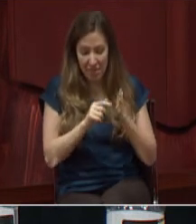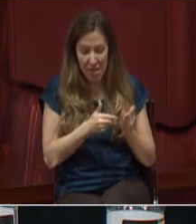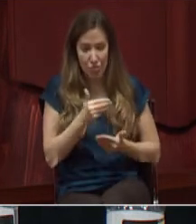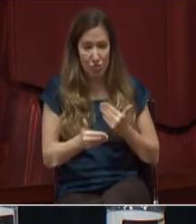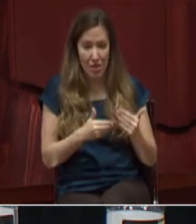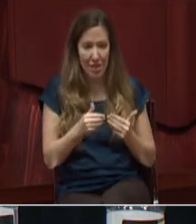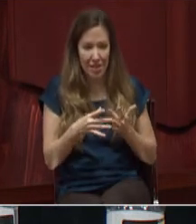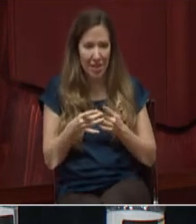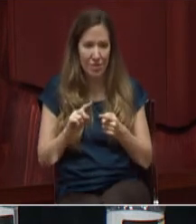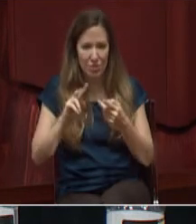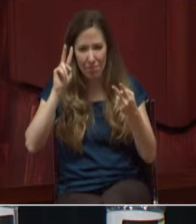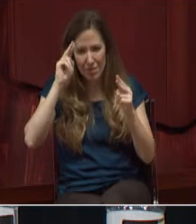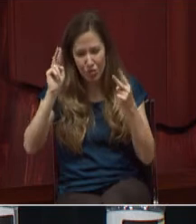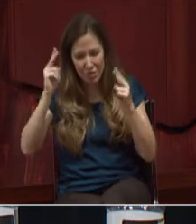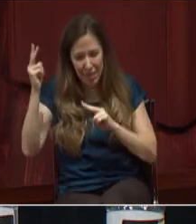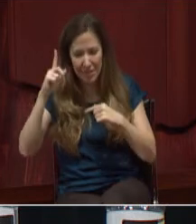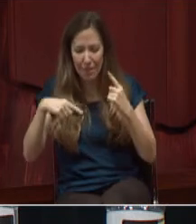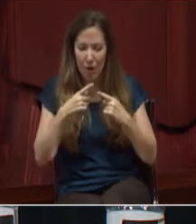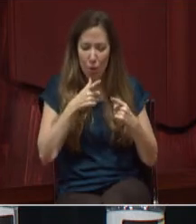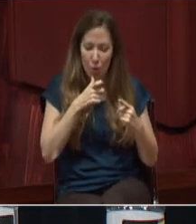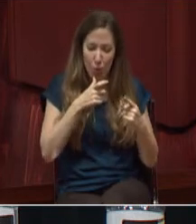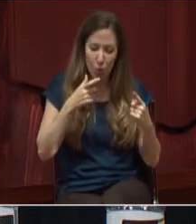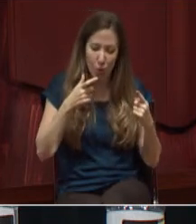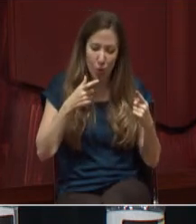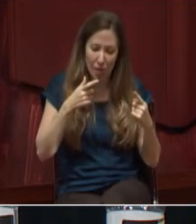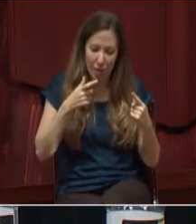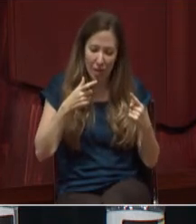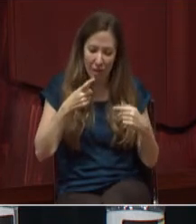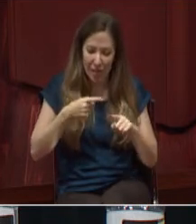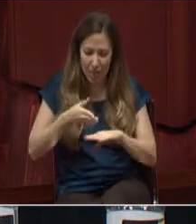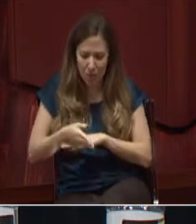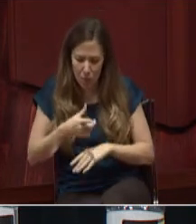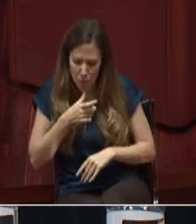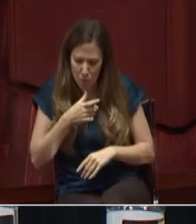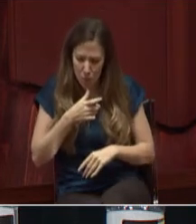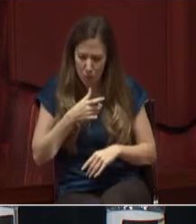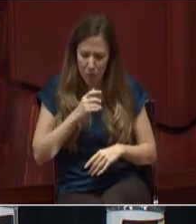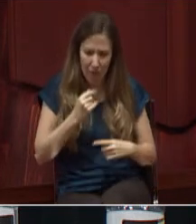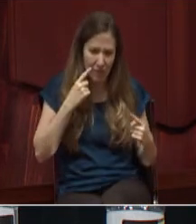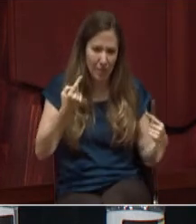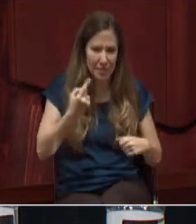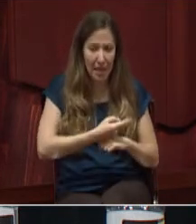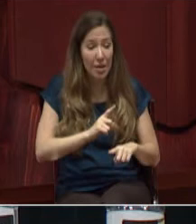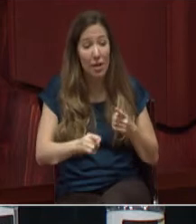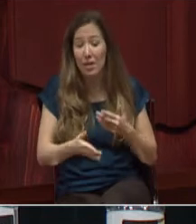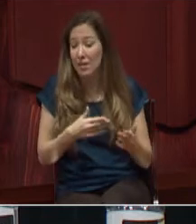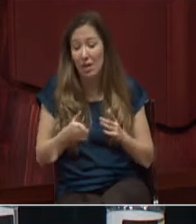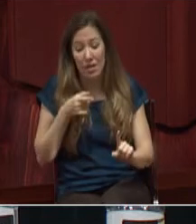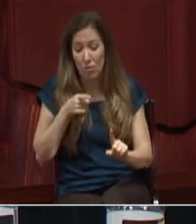some misunderstandings about who succeeded whom that day, a famous day. But the point was